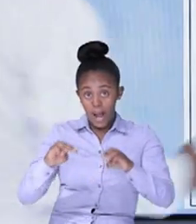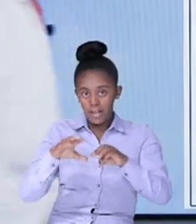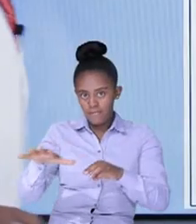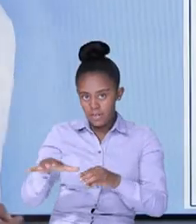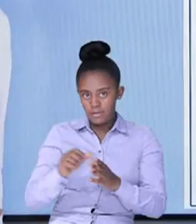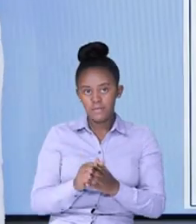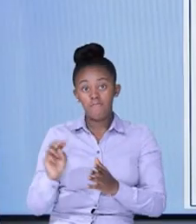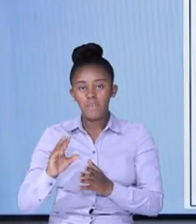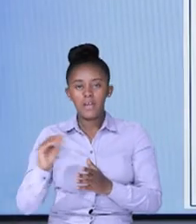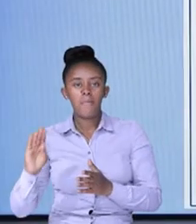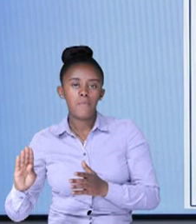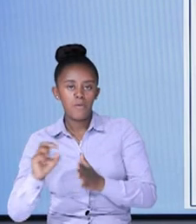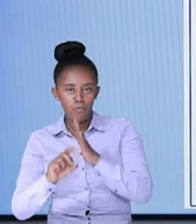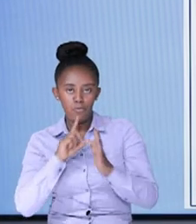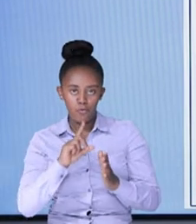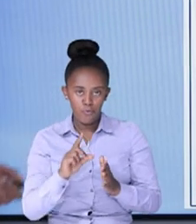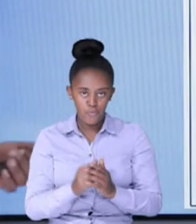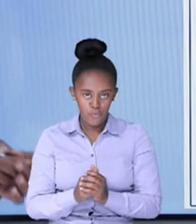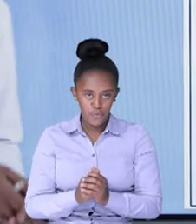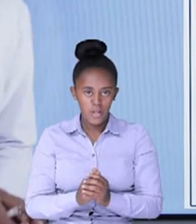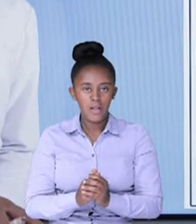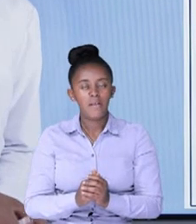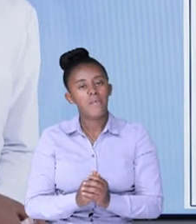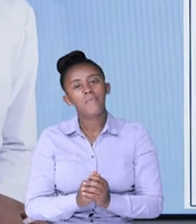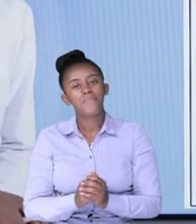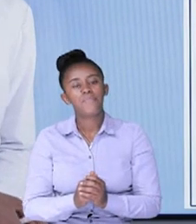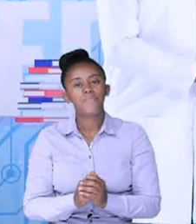is the force. So let's try